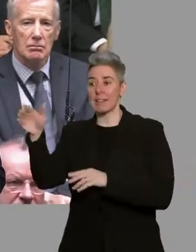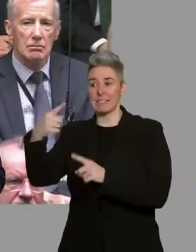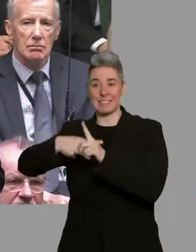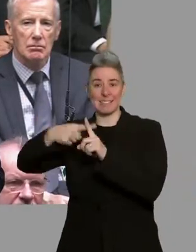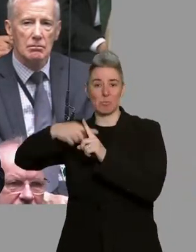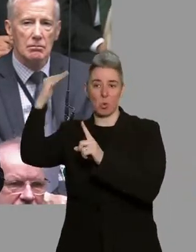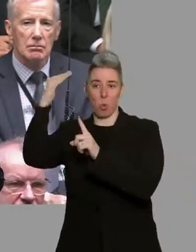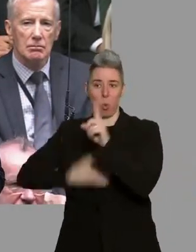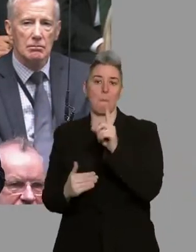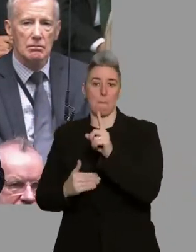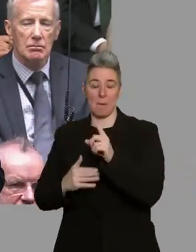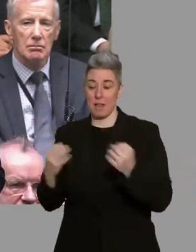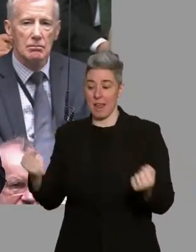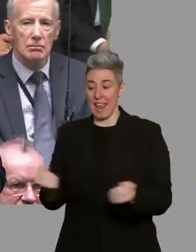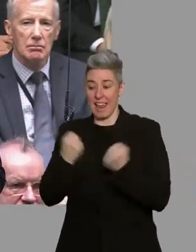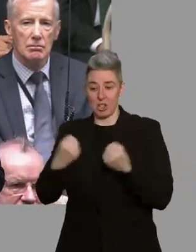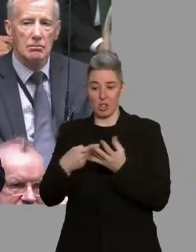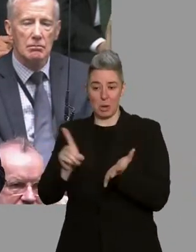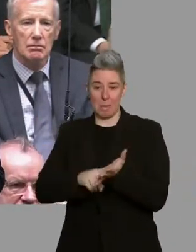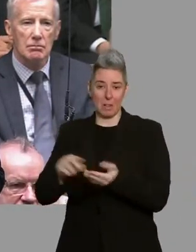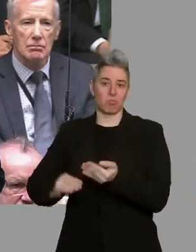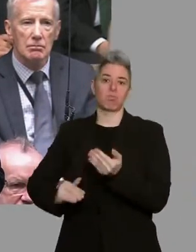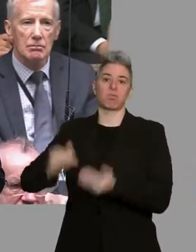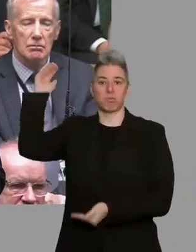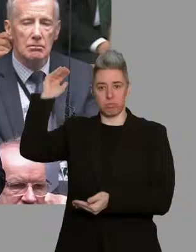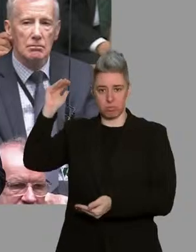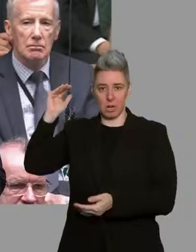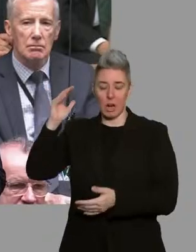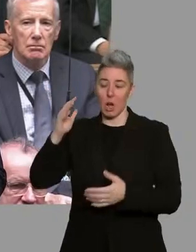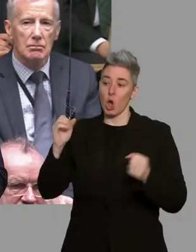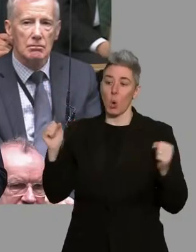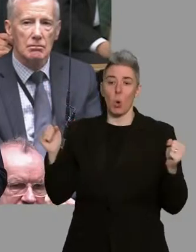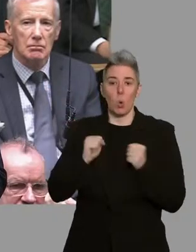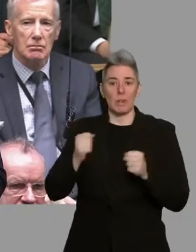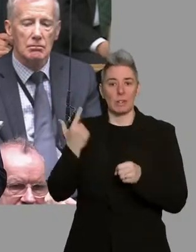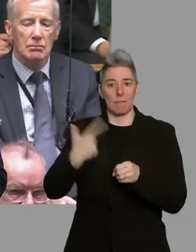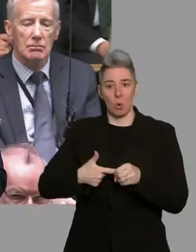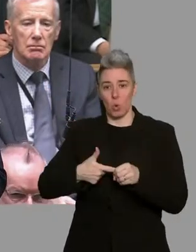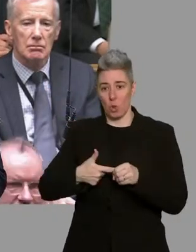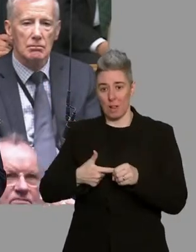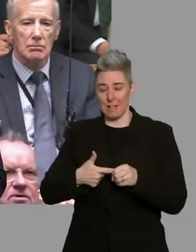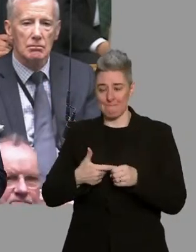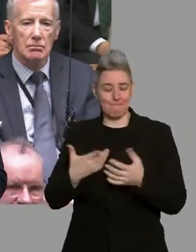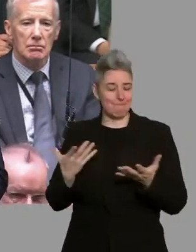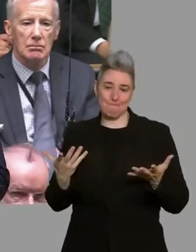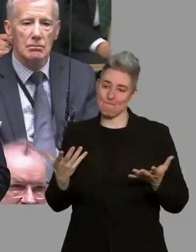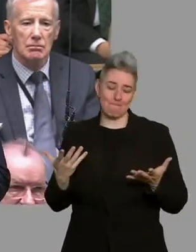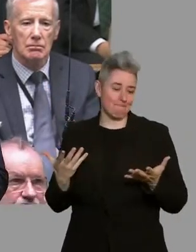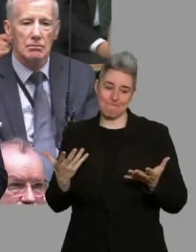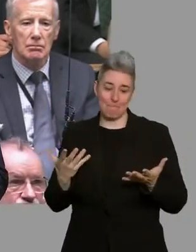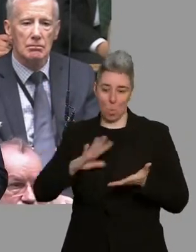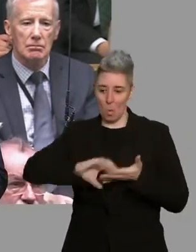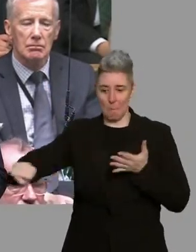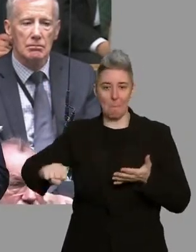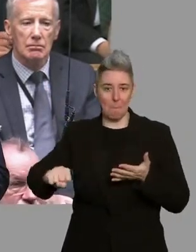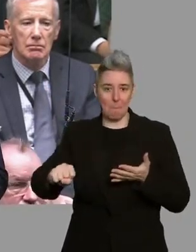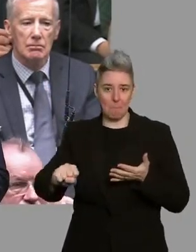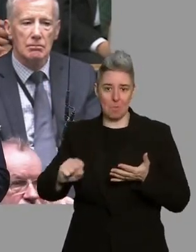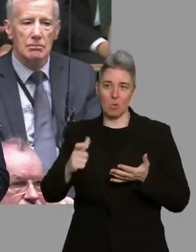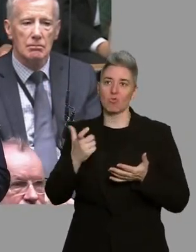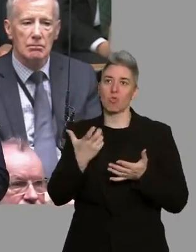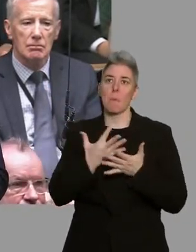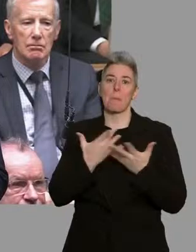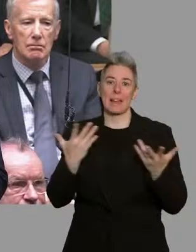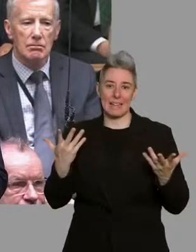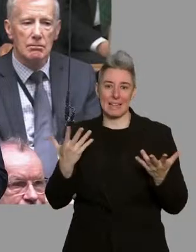rise, and the winter fuel allowance has been unacceptably taken away from so many vulnerable pensioners. Now,